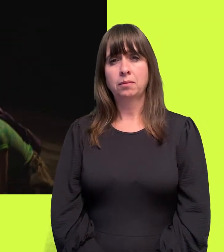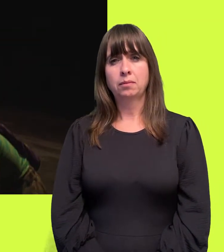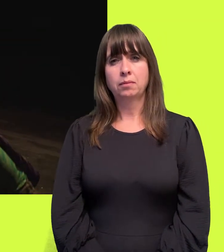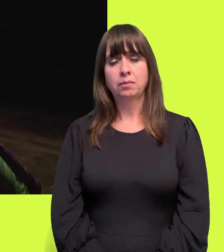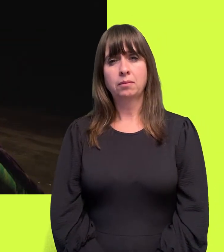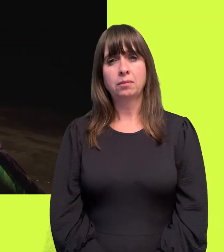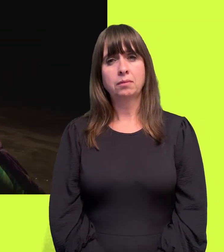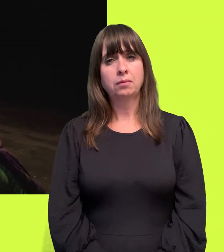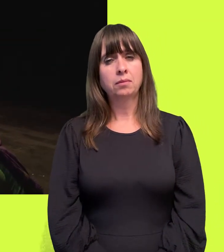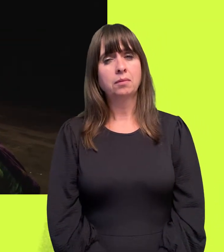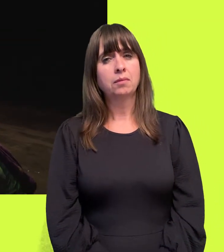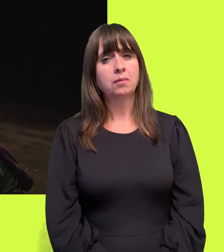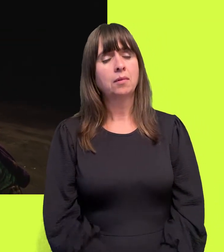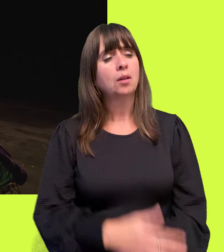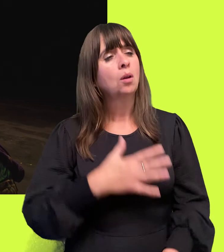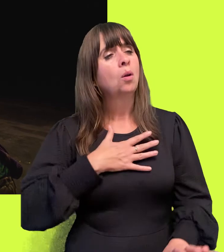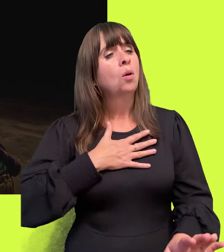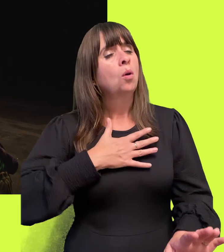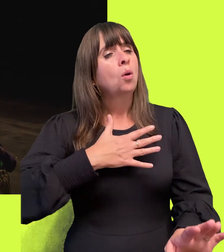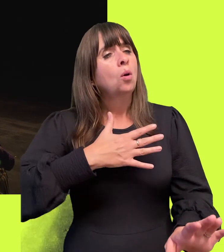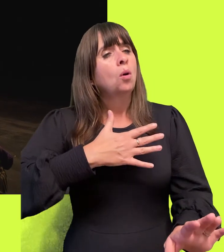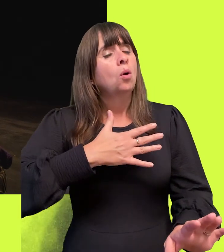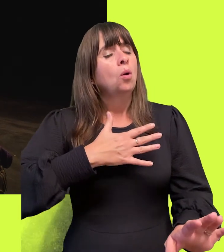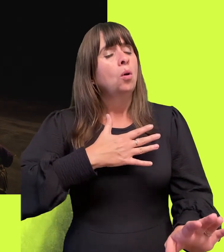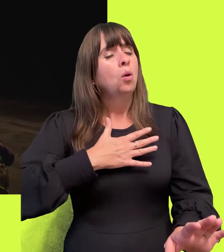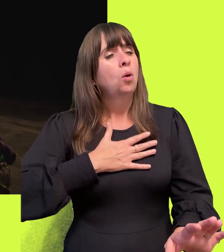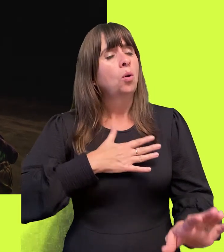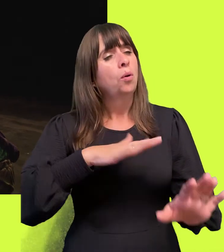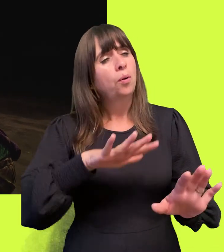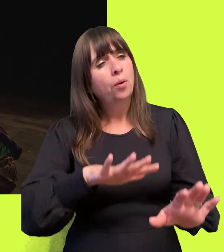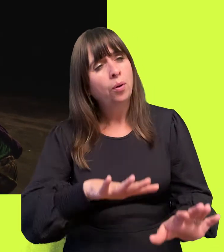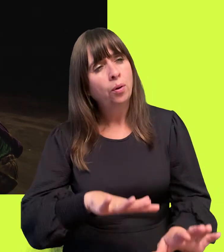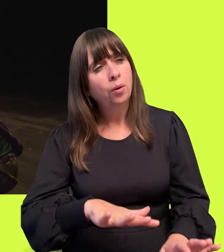Hey. Calm down, yeah? It's gonna be all right.